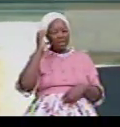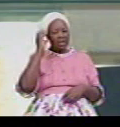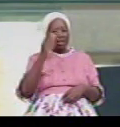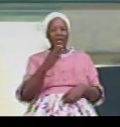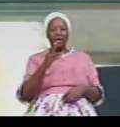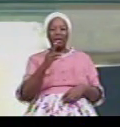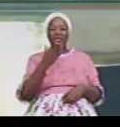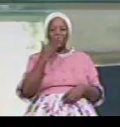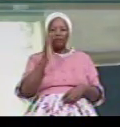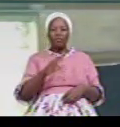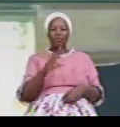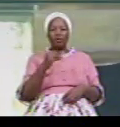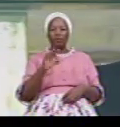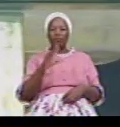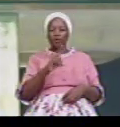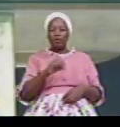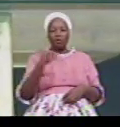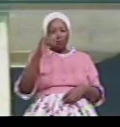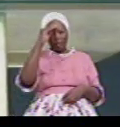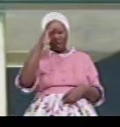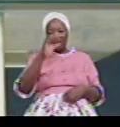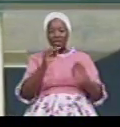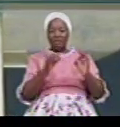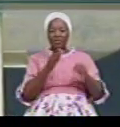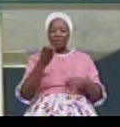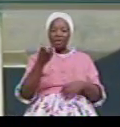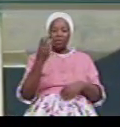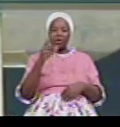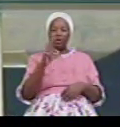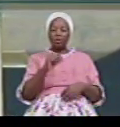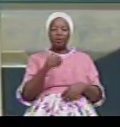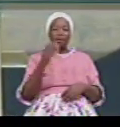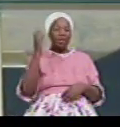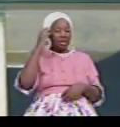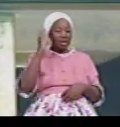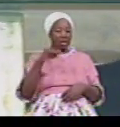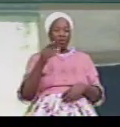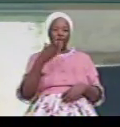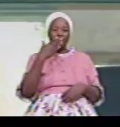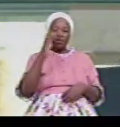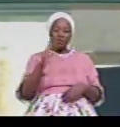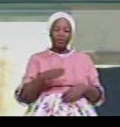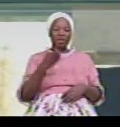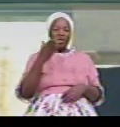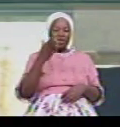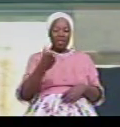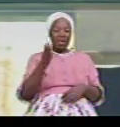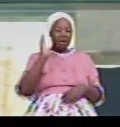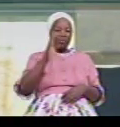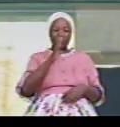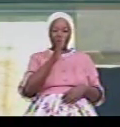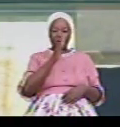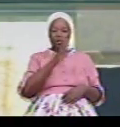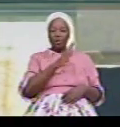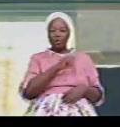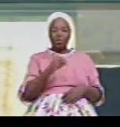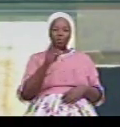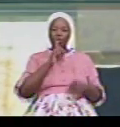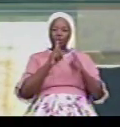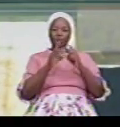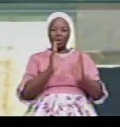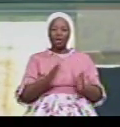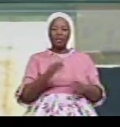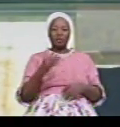man. If there were no hearers of evil, there will be no speakers of